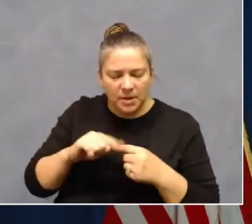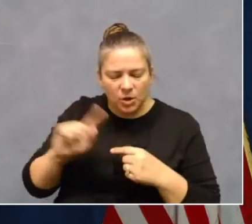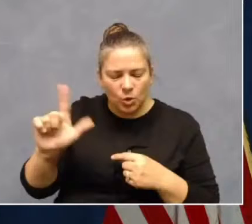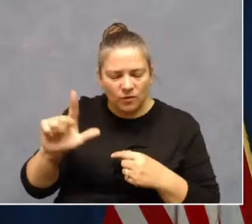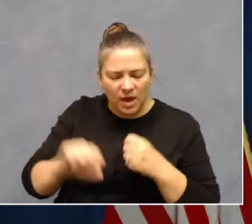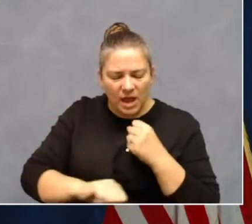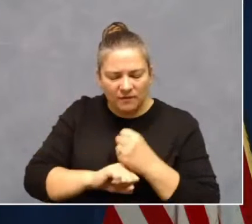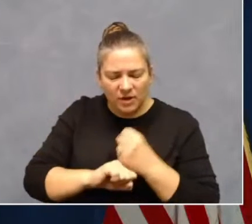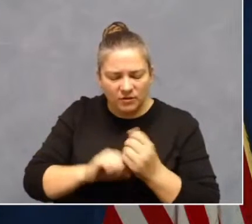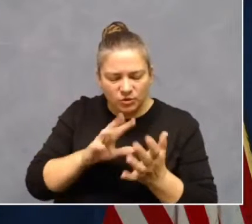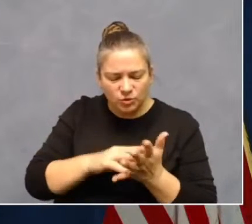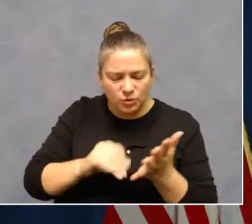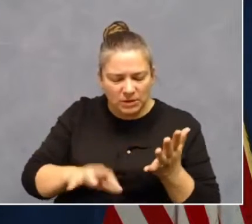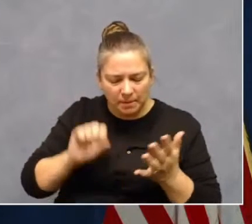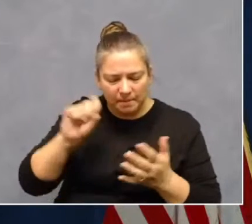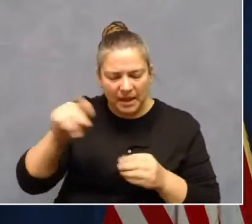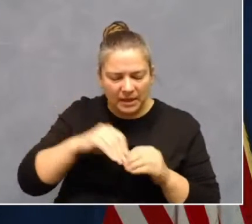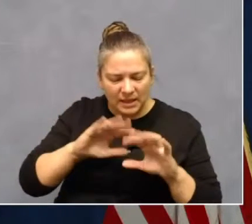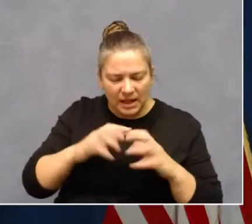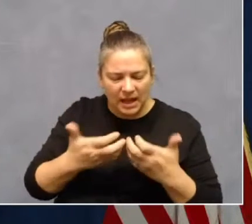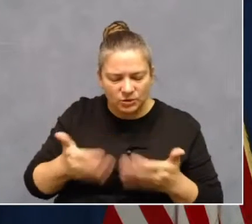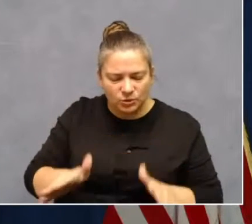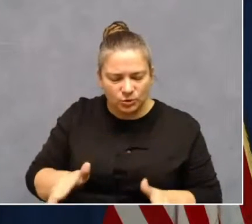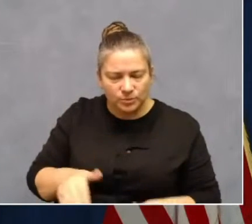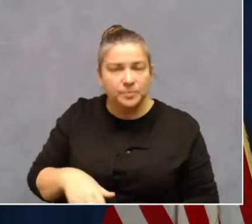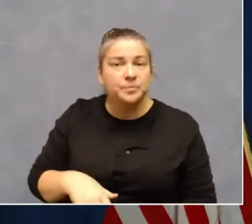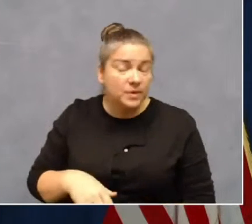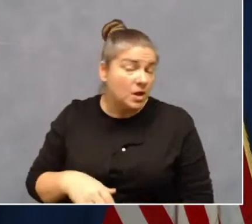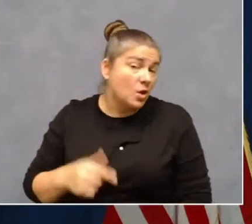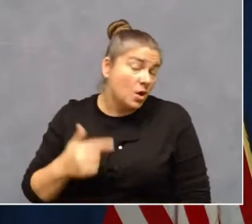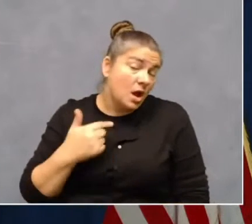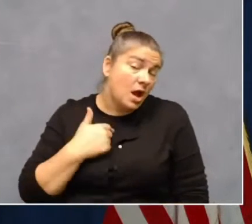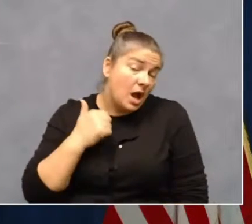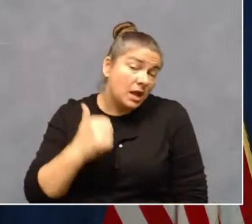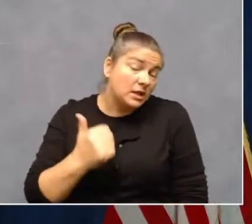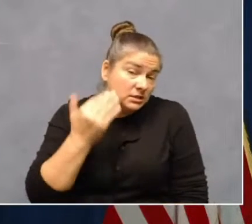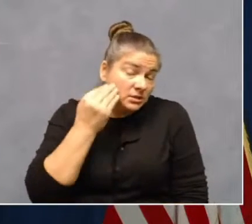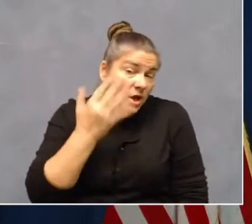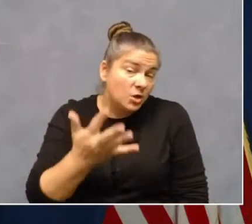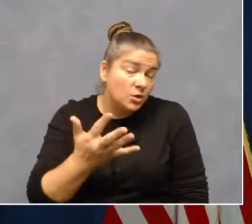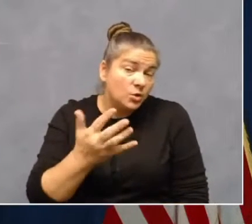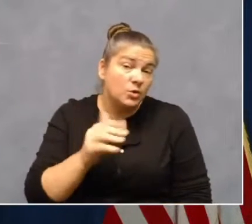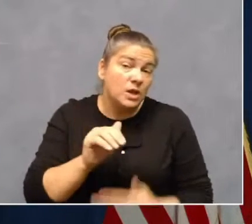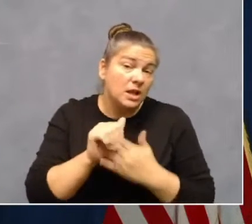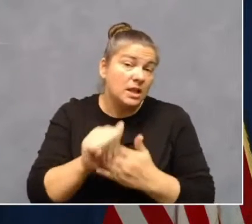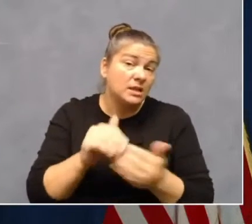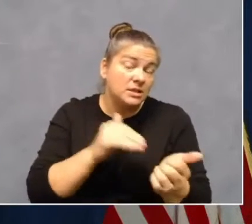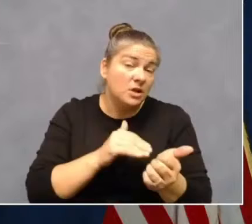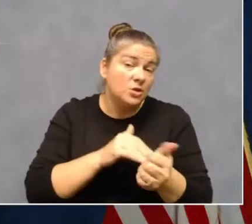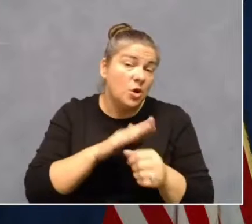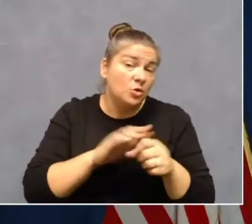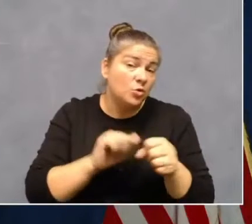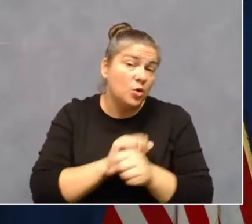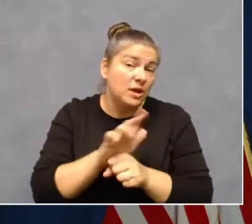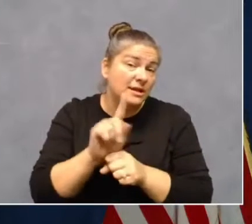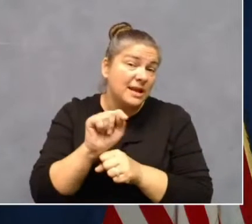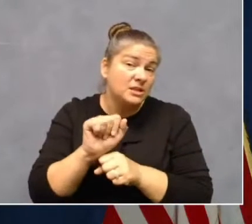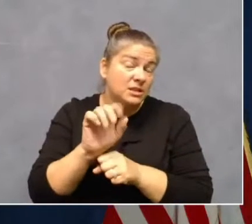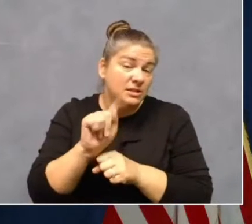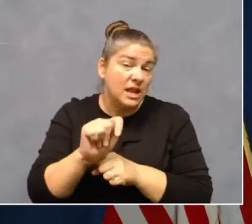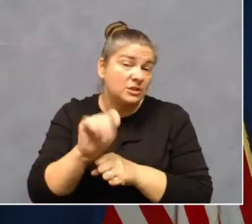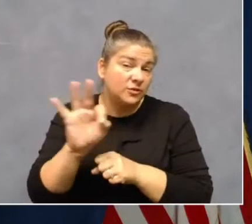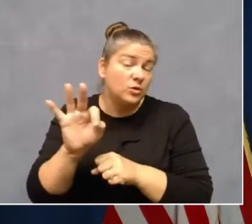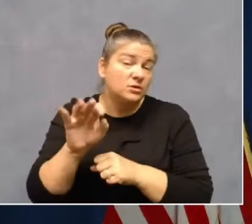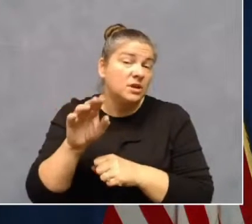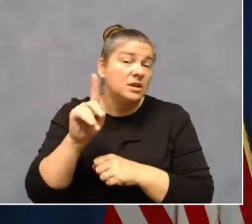to get back in the classroom? Well, I can tell you that the lead doctor on the coronavirus task force, Dr. Birx, has said what